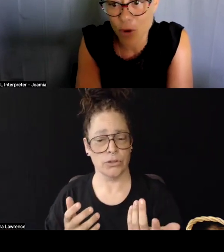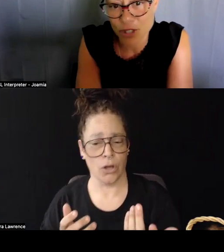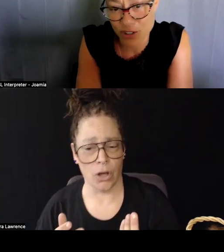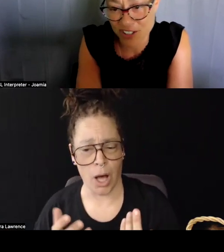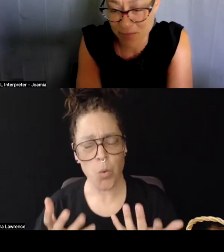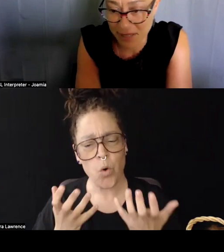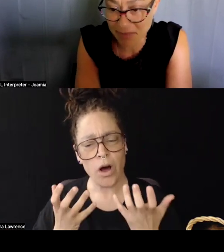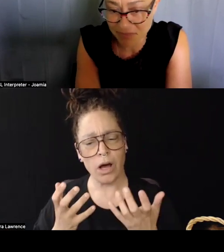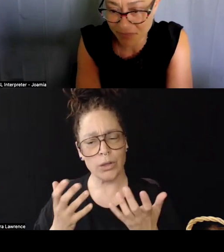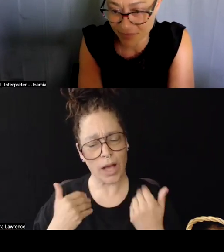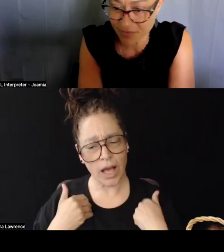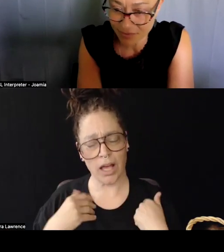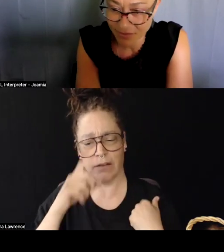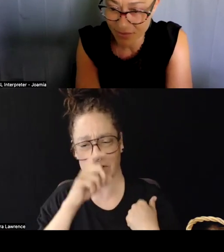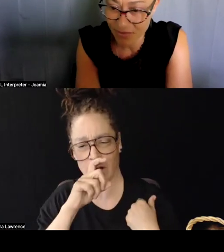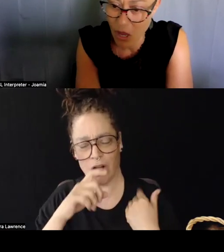former students of mine.